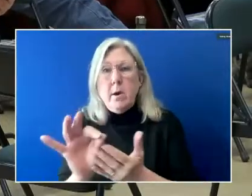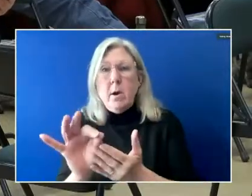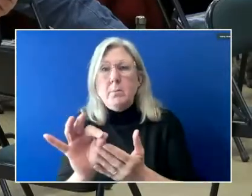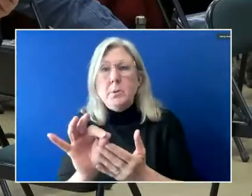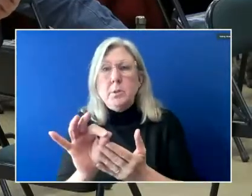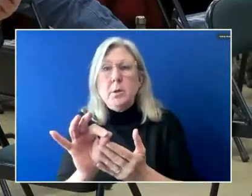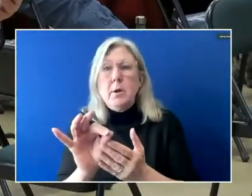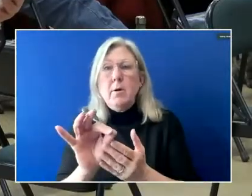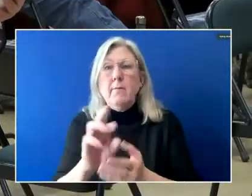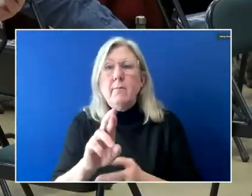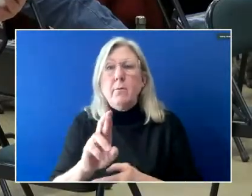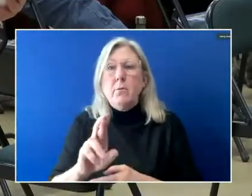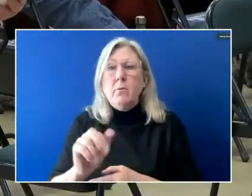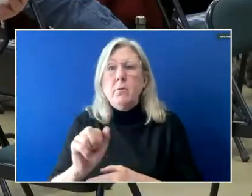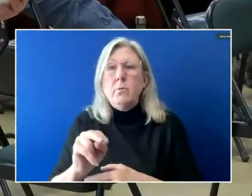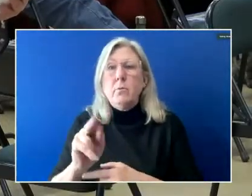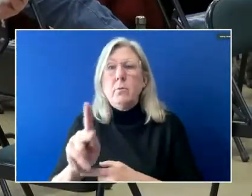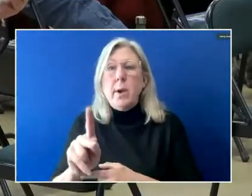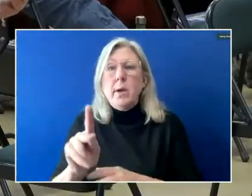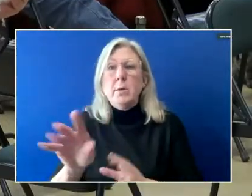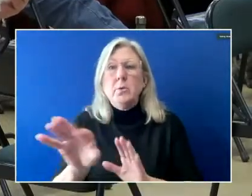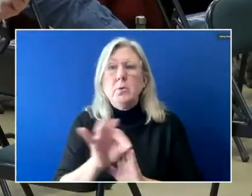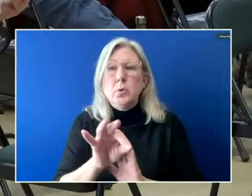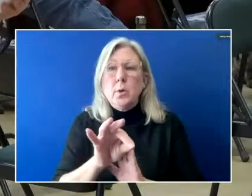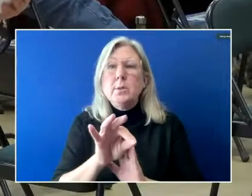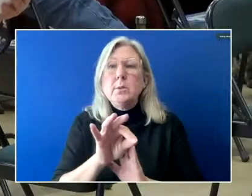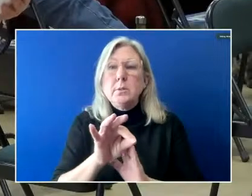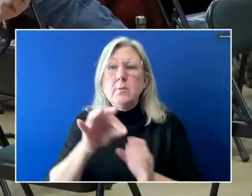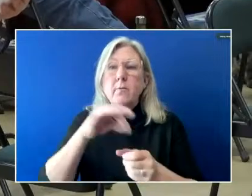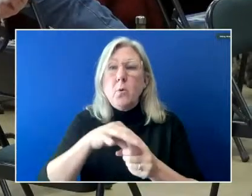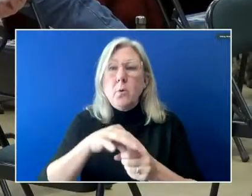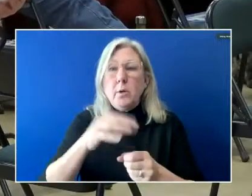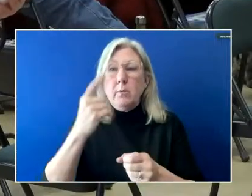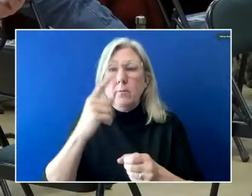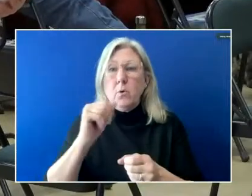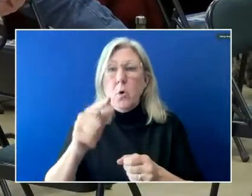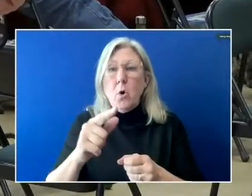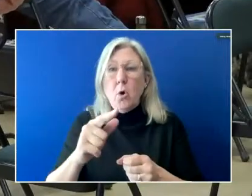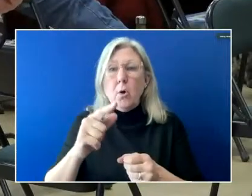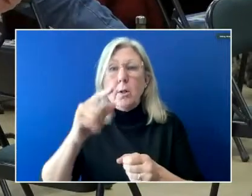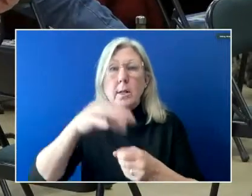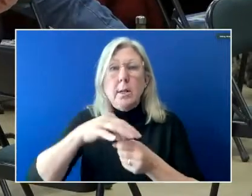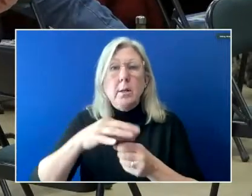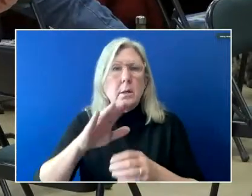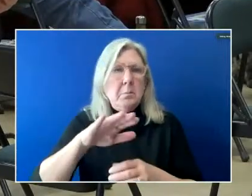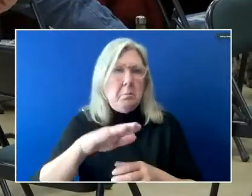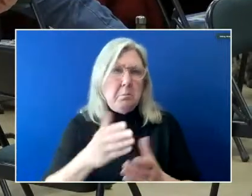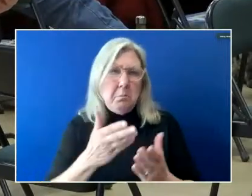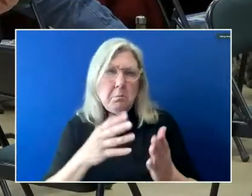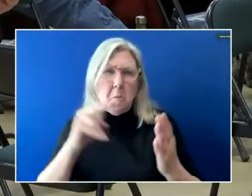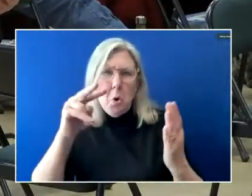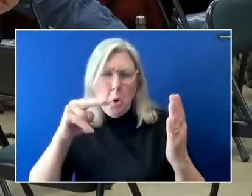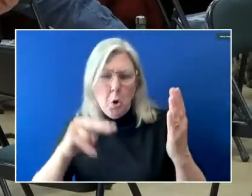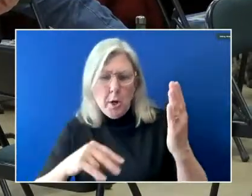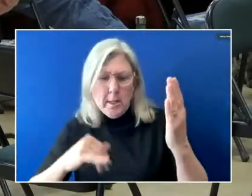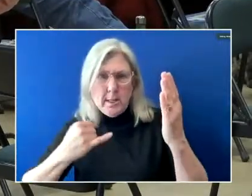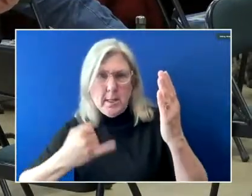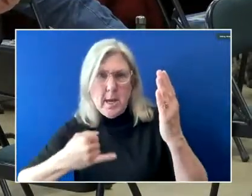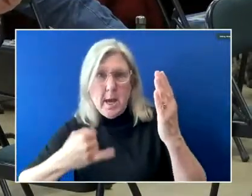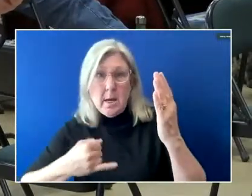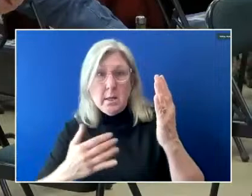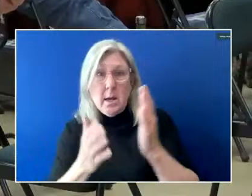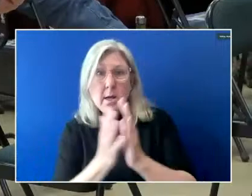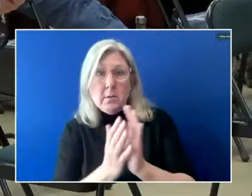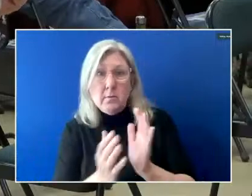voting to all elections you might want to look at the end of that resolution as well because that asks for even more specific